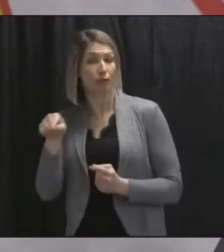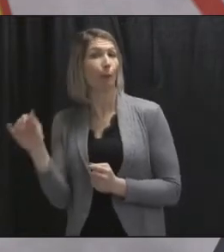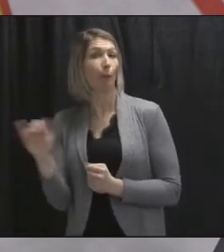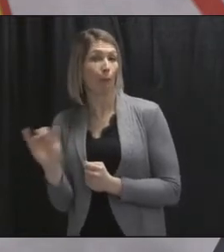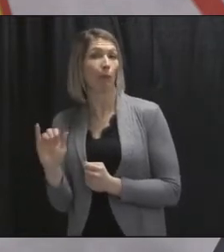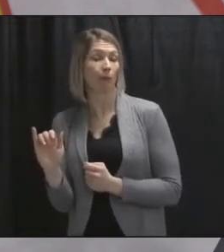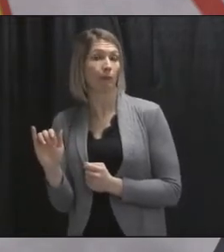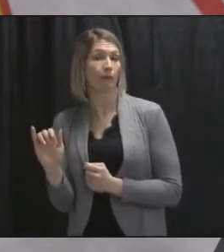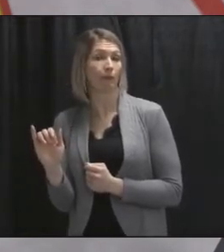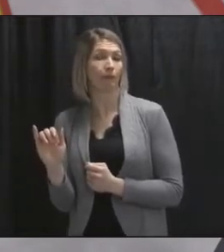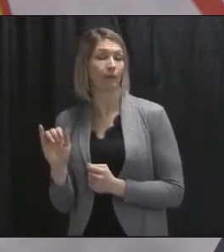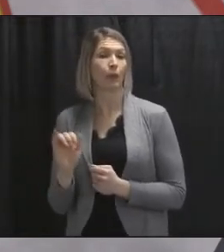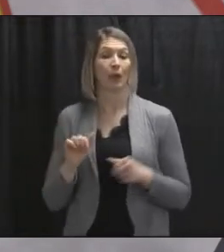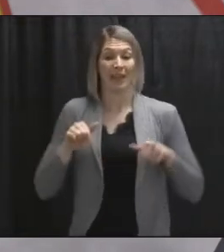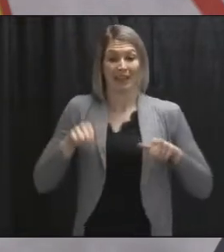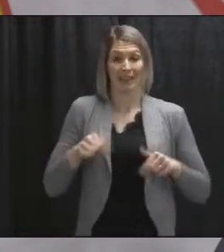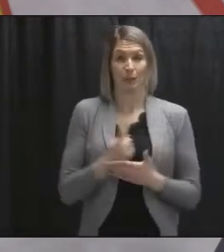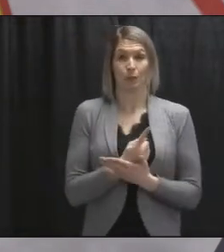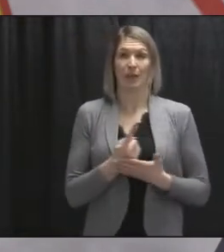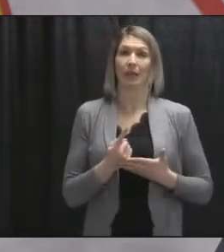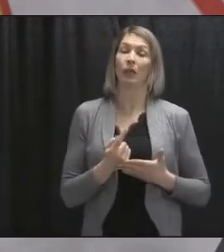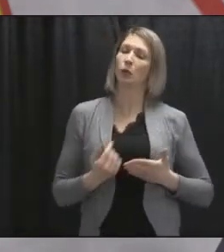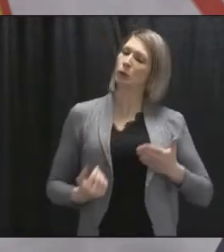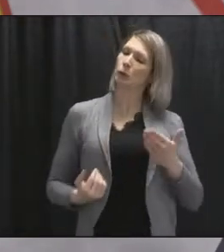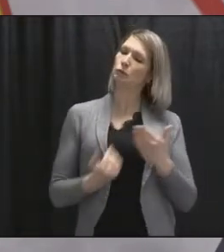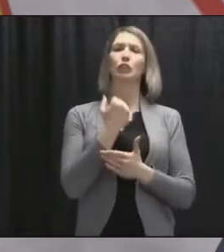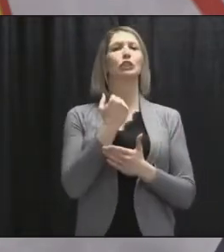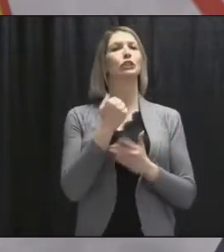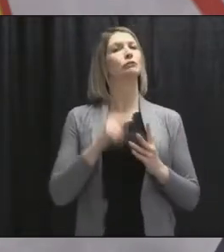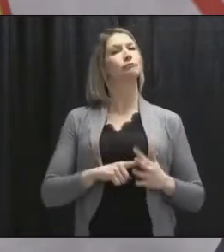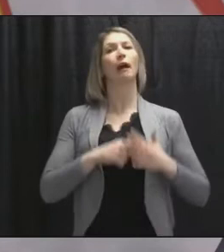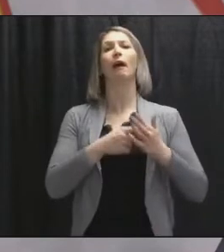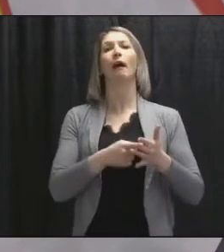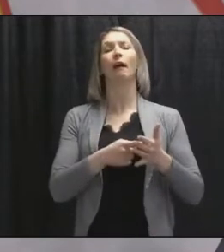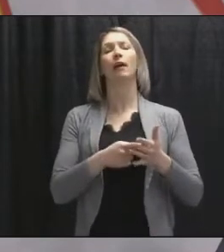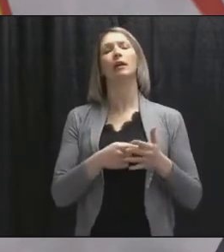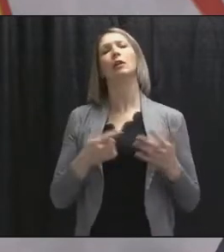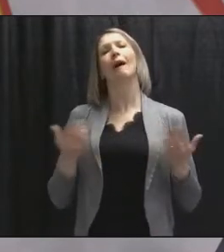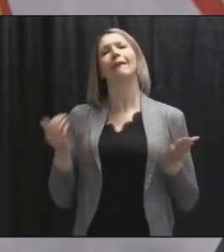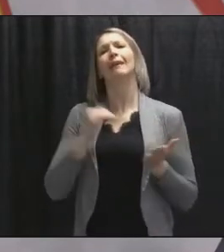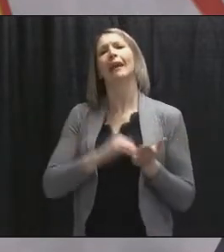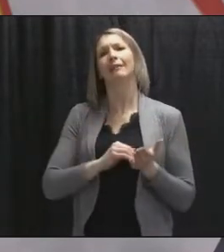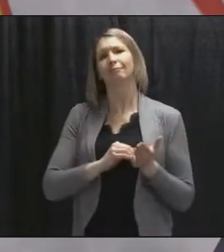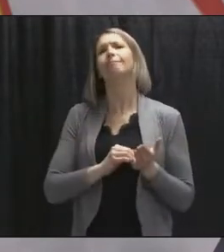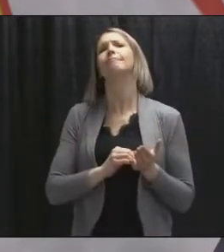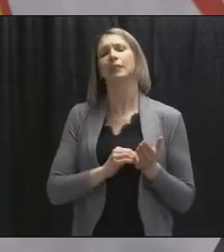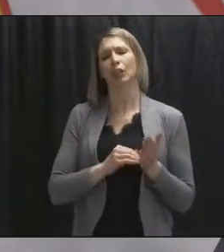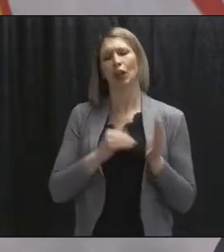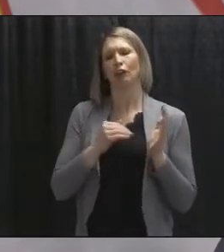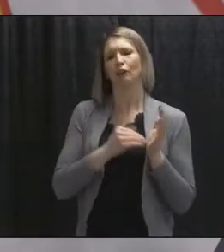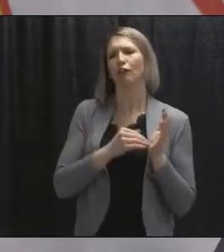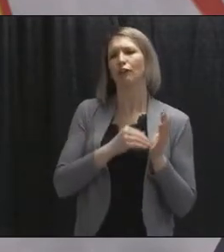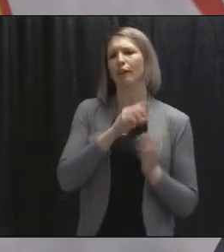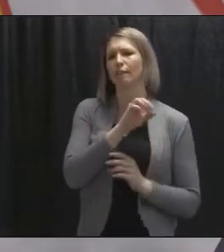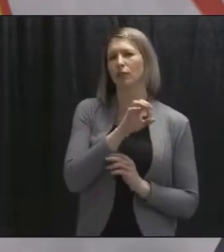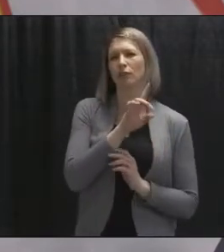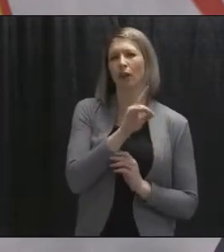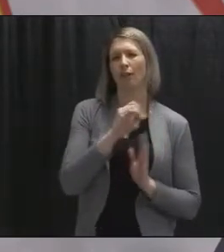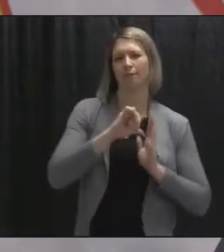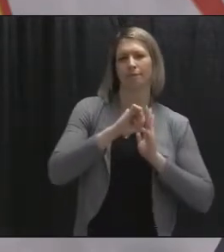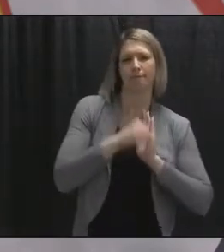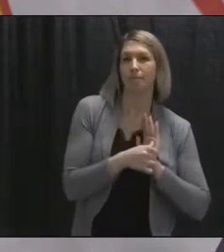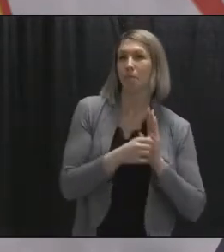week, perhaps you can look at using some of the information, as our Chief Medical Officer just said. Use this information as a